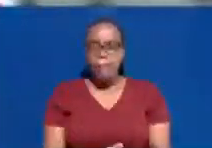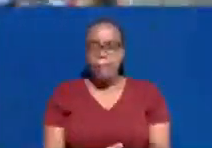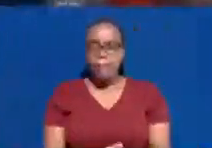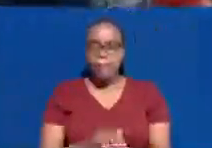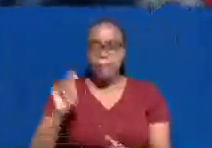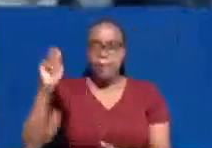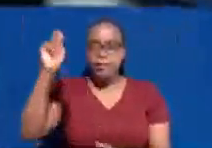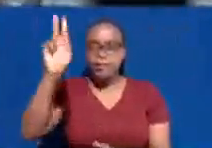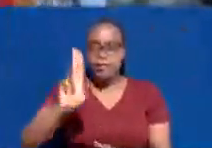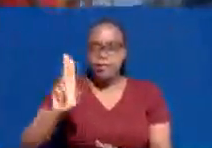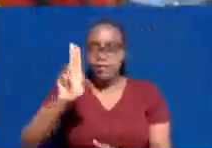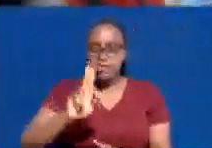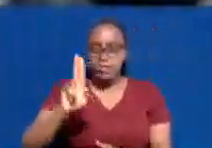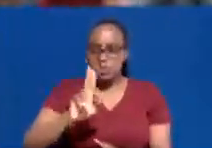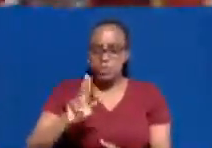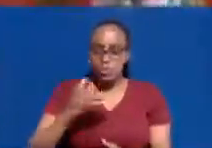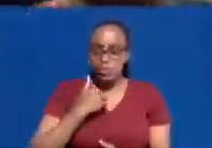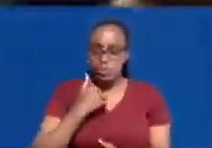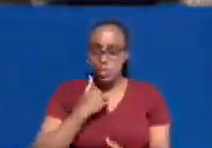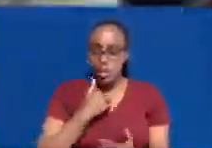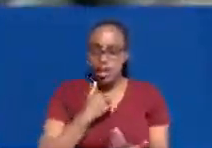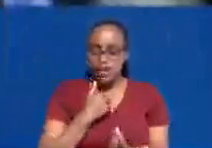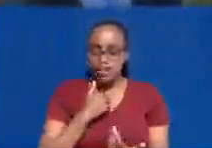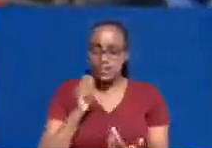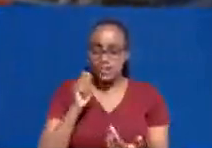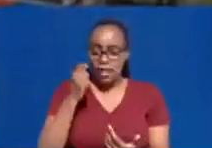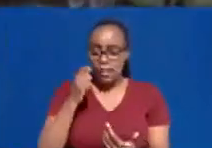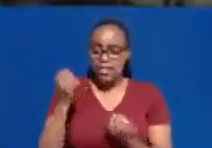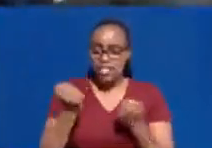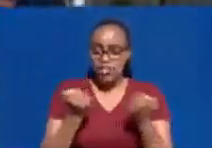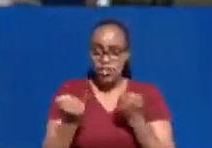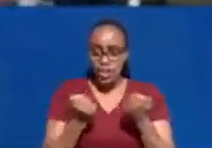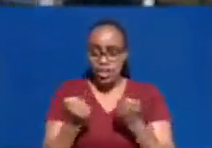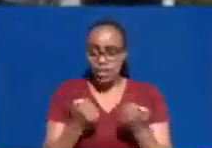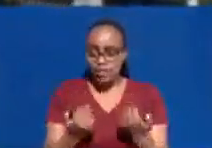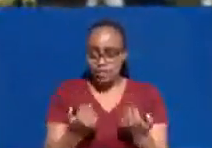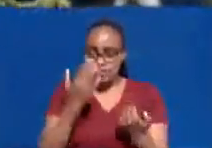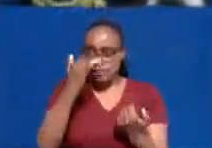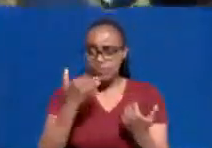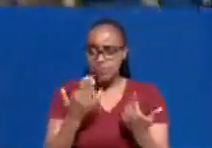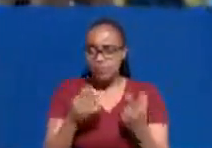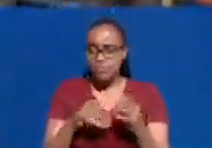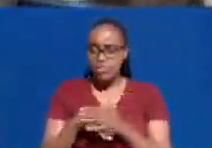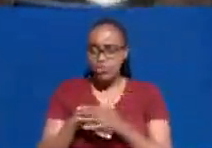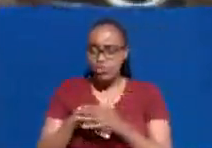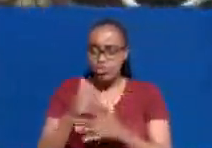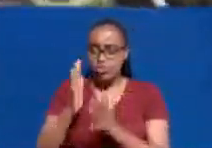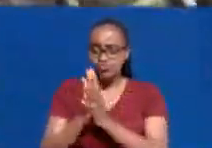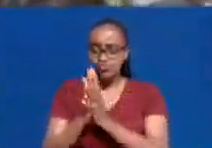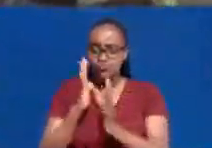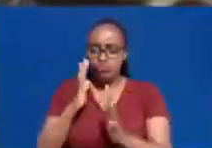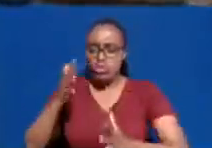President Uhuru Kenyatta Friday evening boarded the ceremonial presidential vehicle for the pulling out parade.